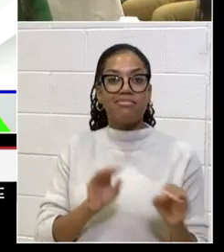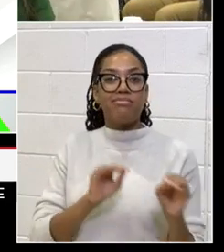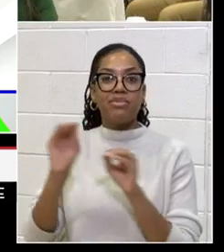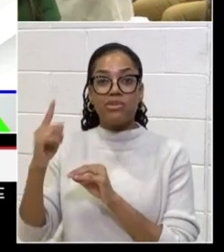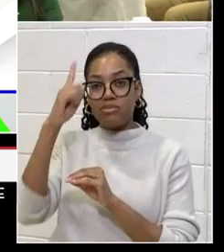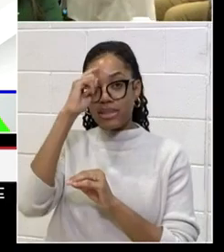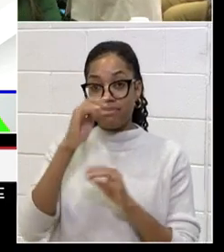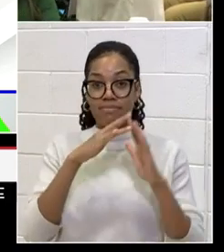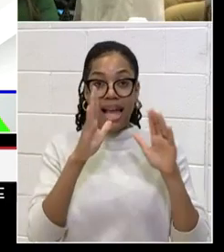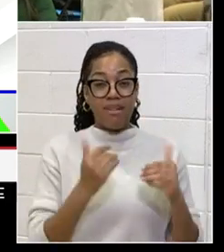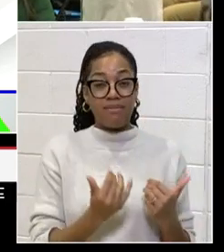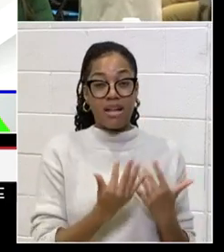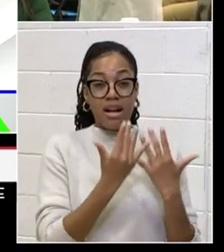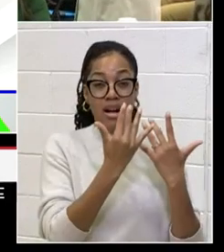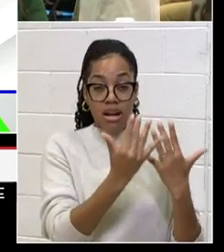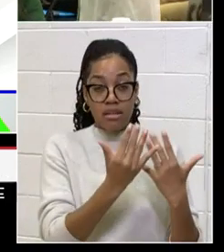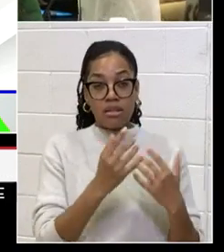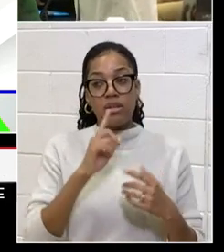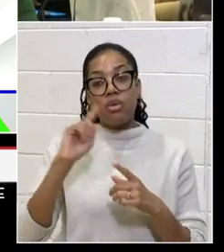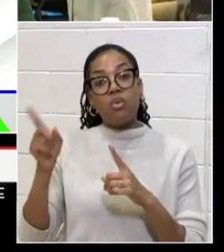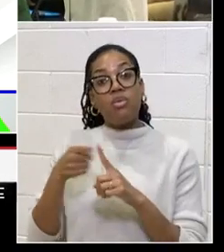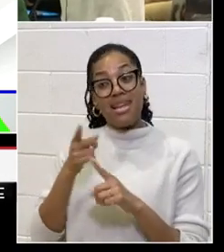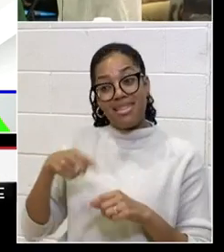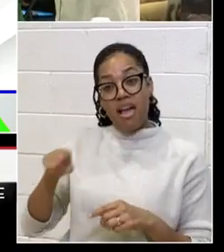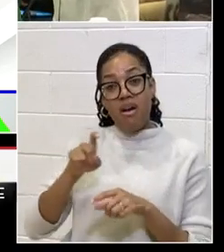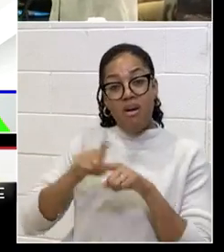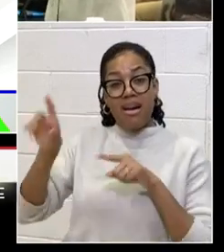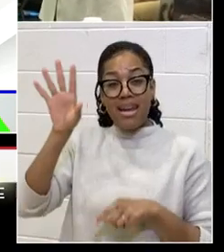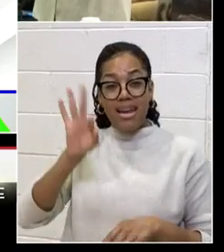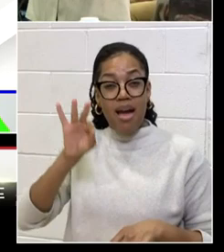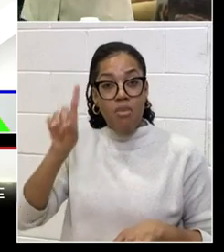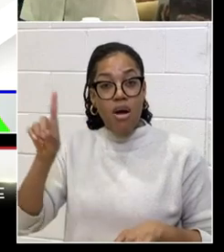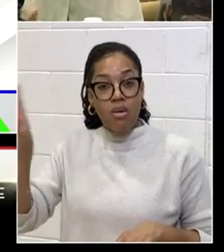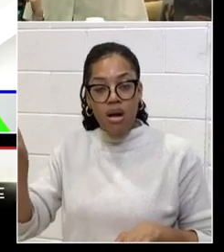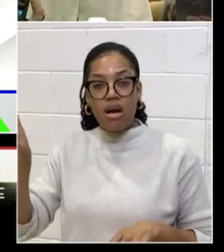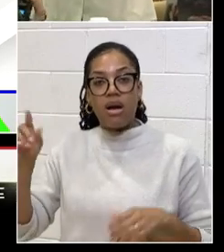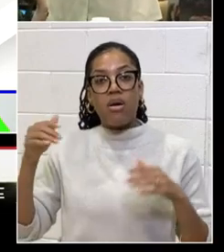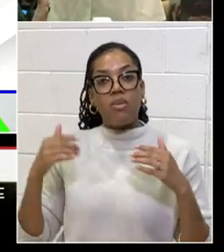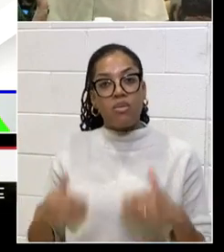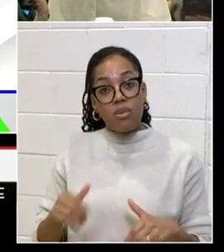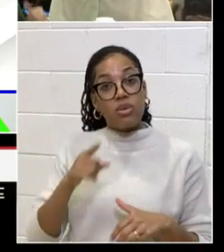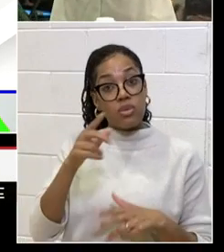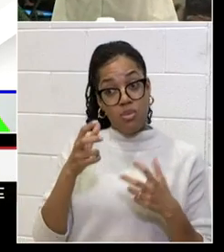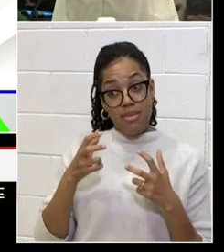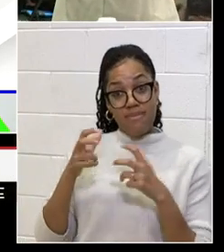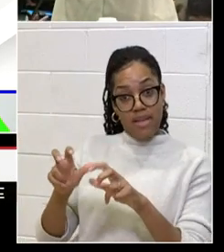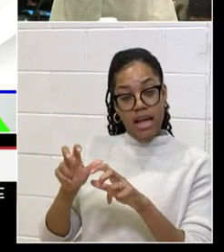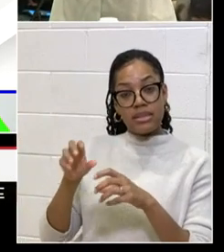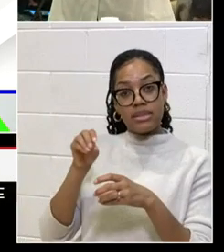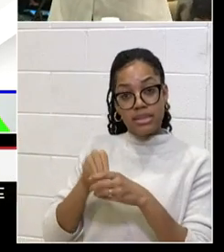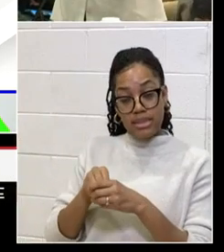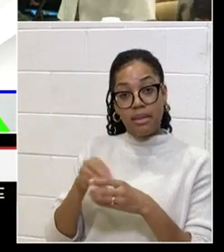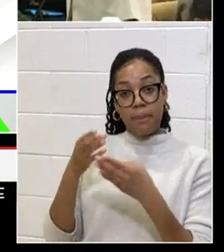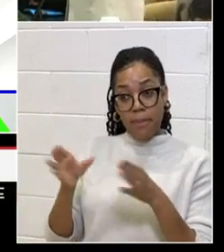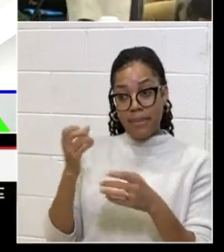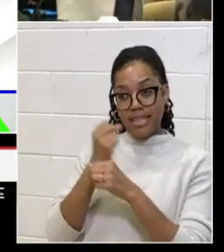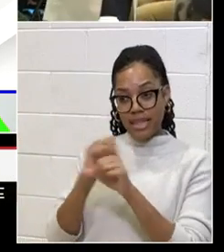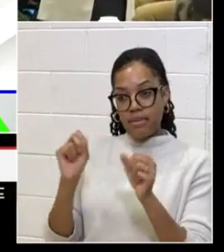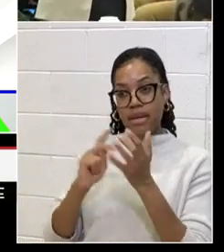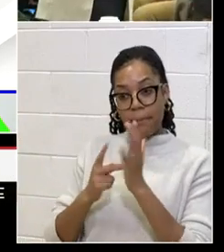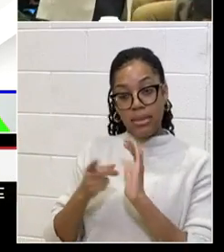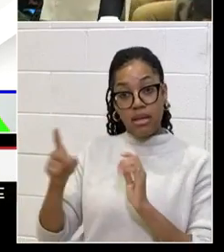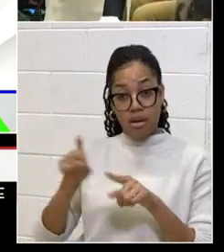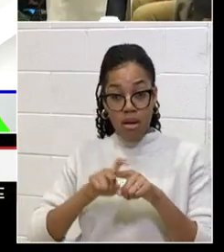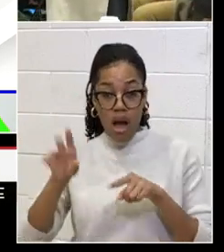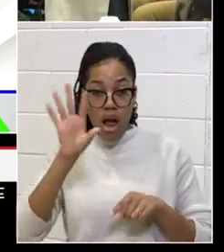when they called 911, when you invest in public safety, you invest in them being able to call 911 and have someone pick up.